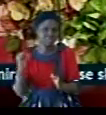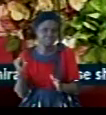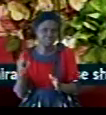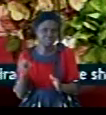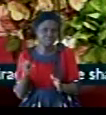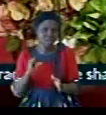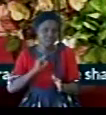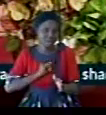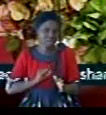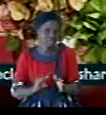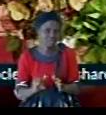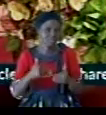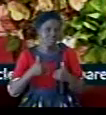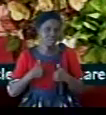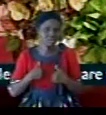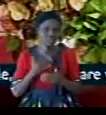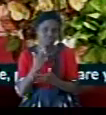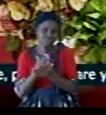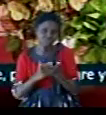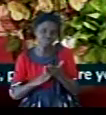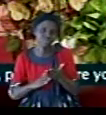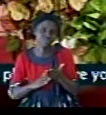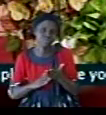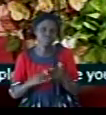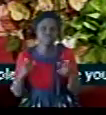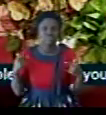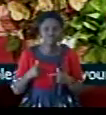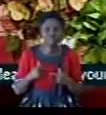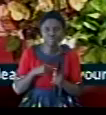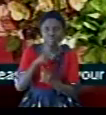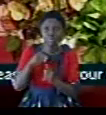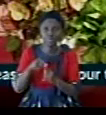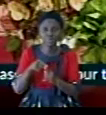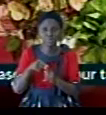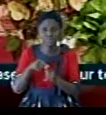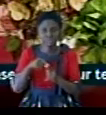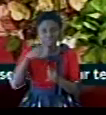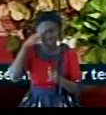having small pain. So when he now said we should lay our hands